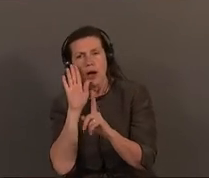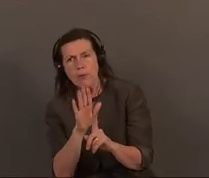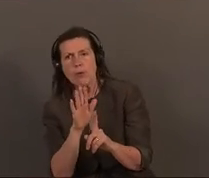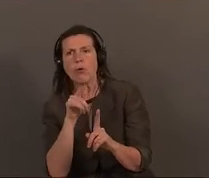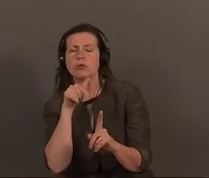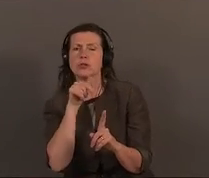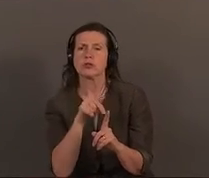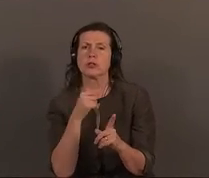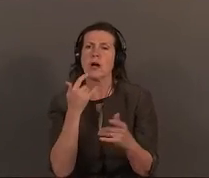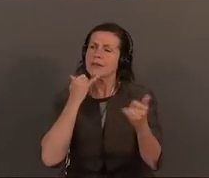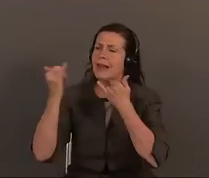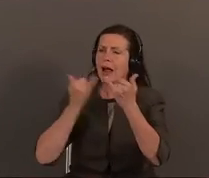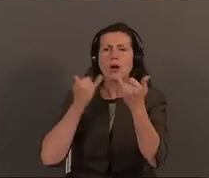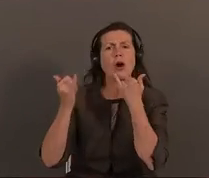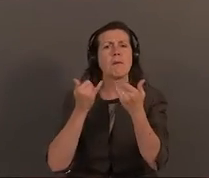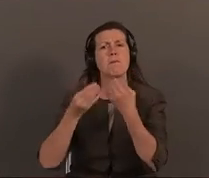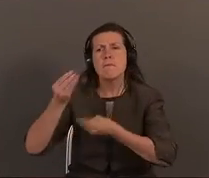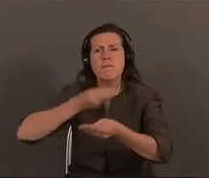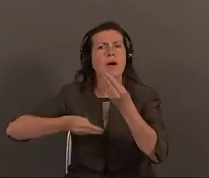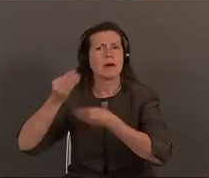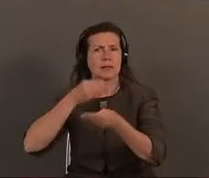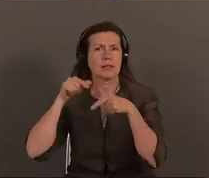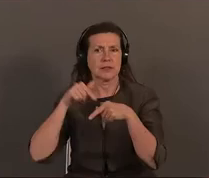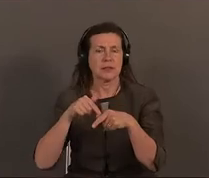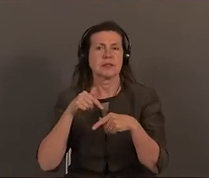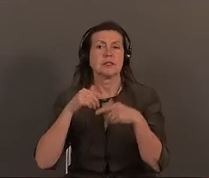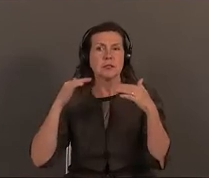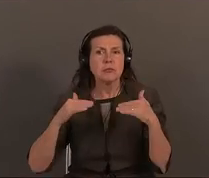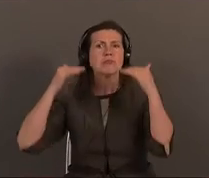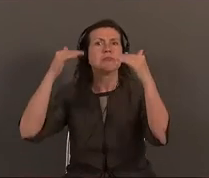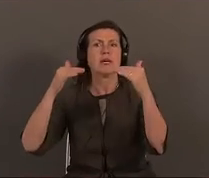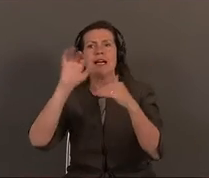telecom market, I mean at the European level.